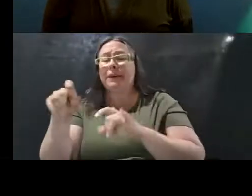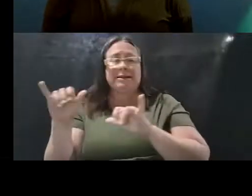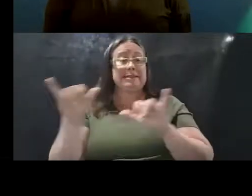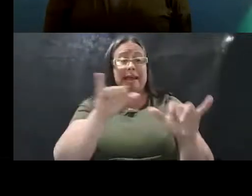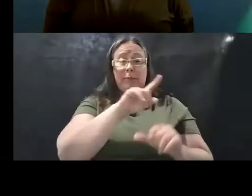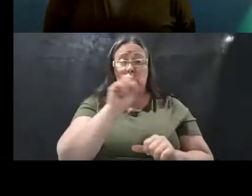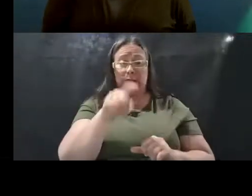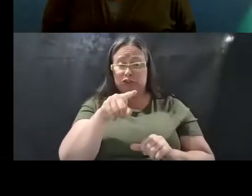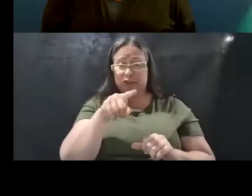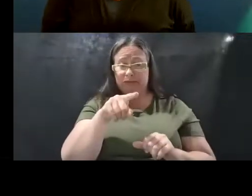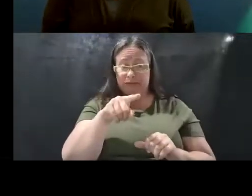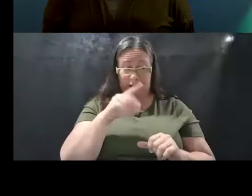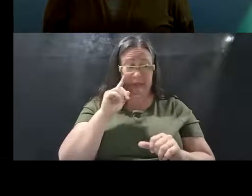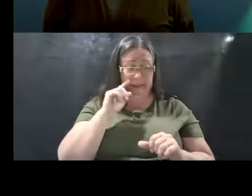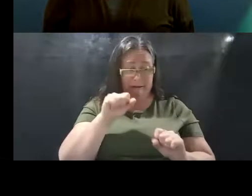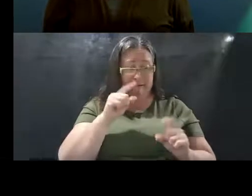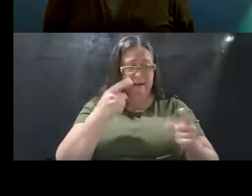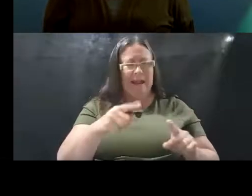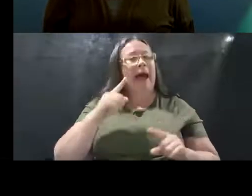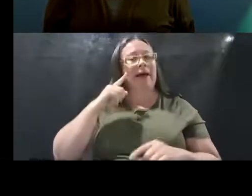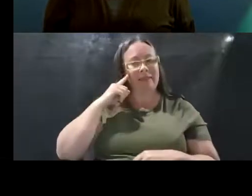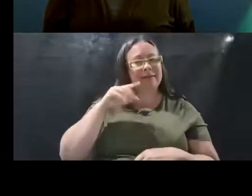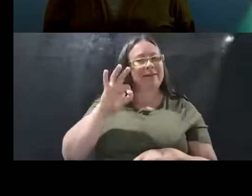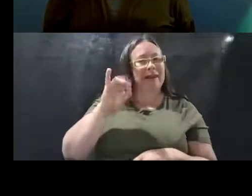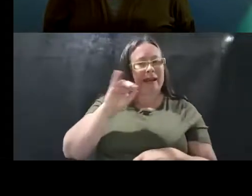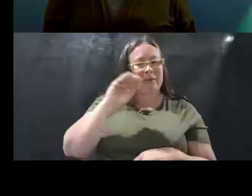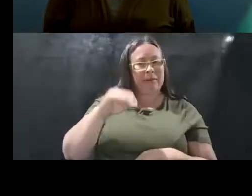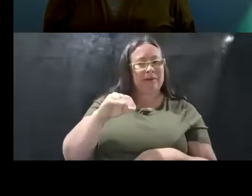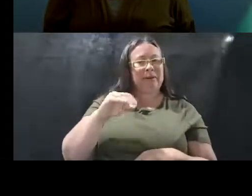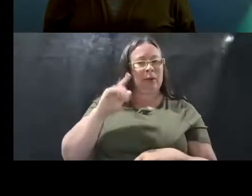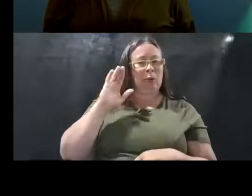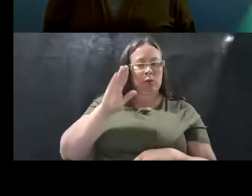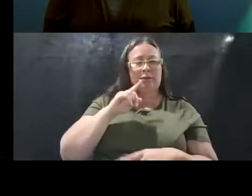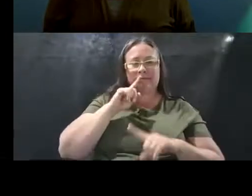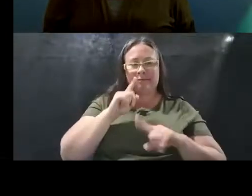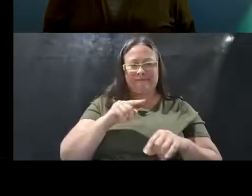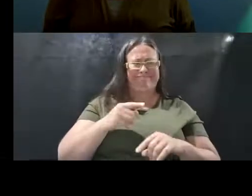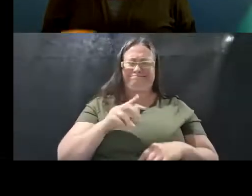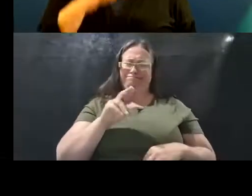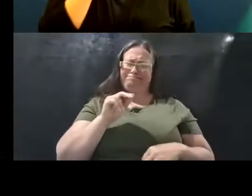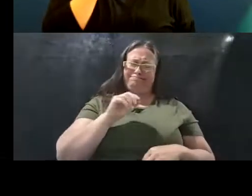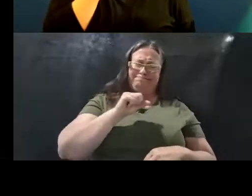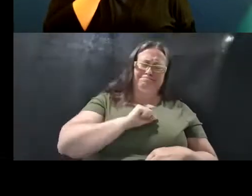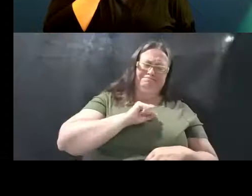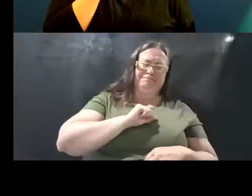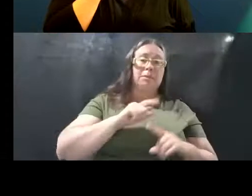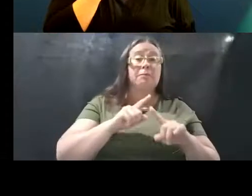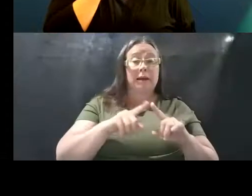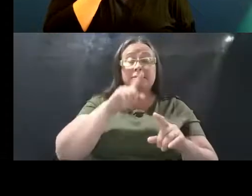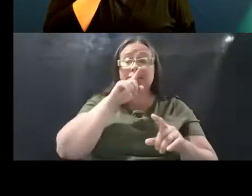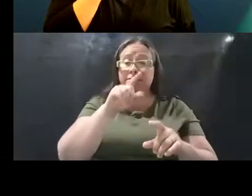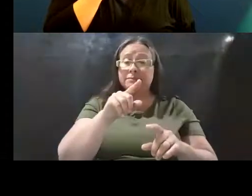question, 90% of them would have said there's no way you can do that. But it turned out that it was really a very